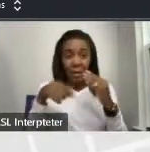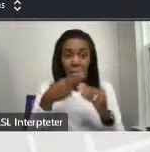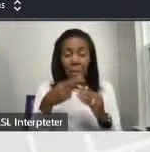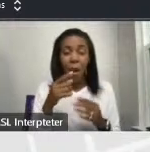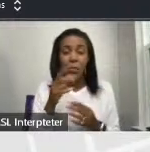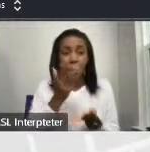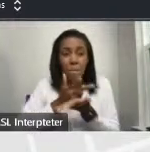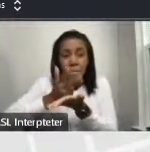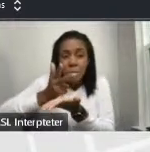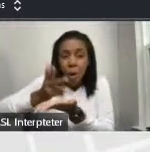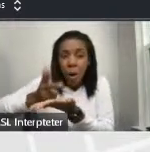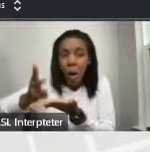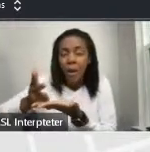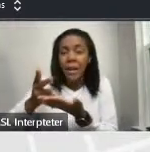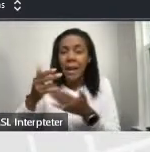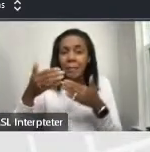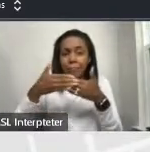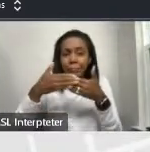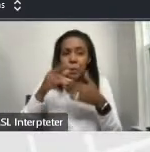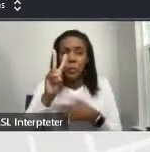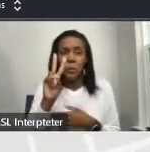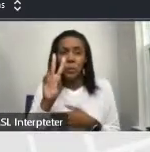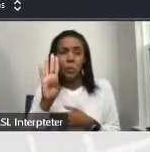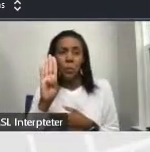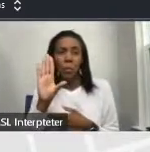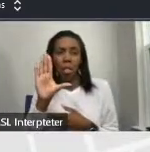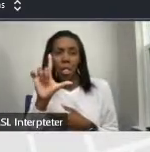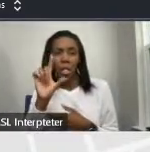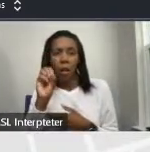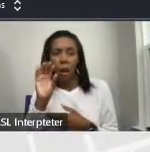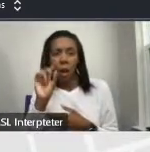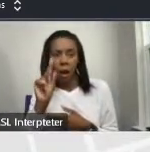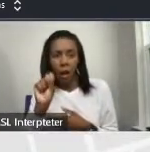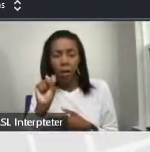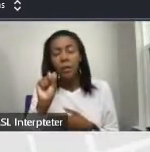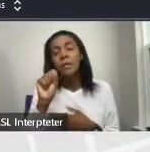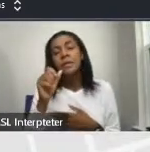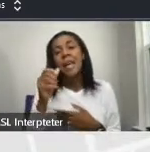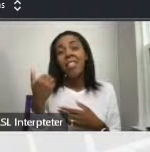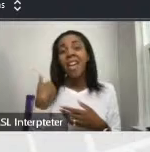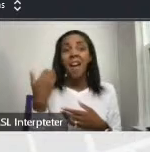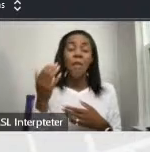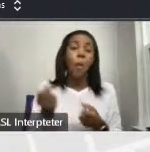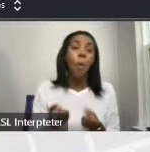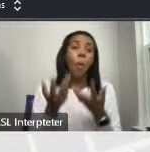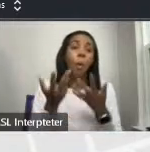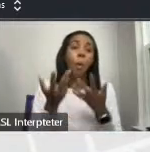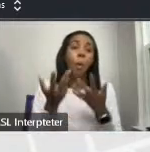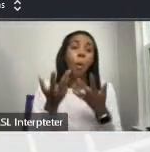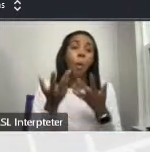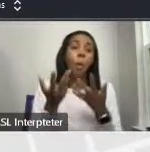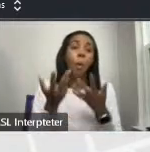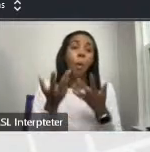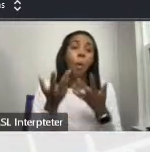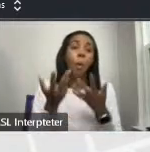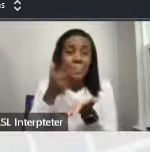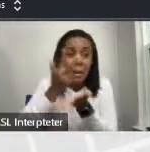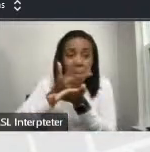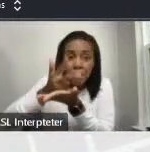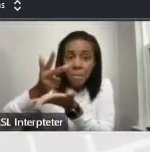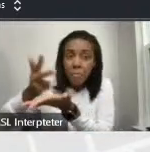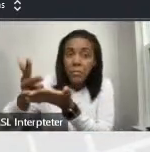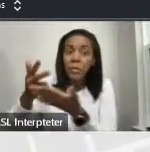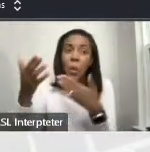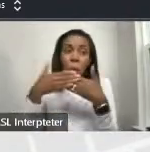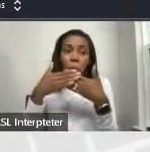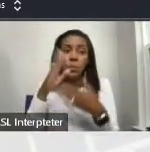park. There's the new Downtown Mobility Center, which you approved. That has almost 1,000 spaces. That's within 2 blocks of the Beale Street entrance to